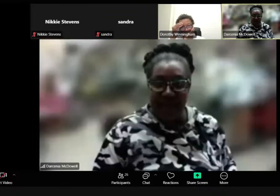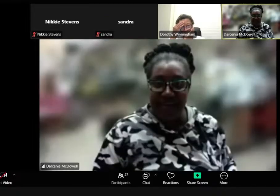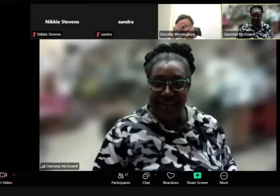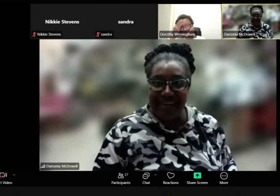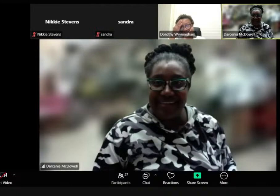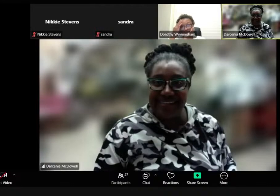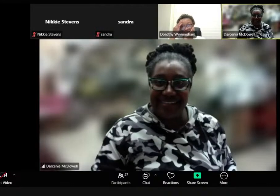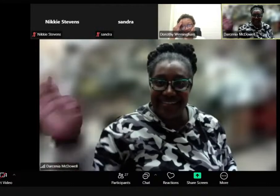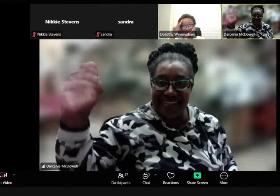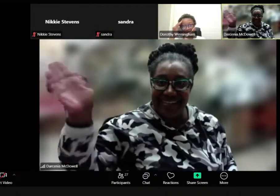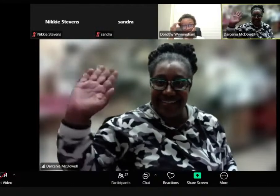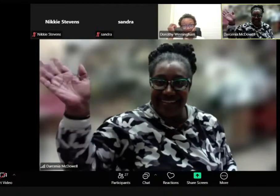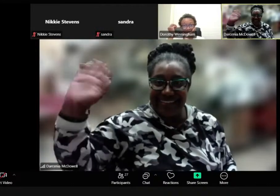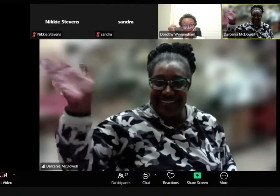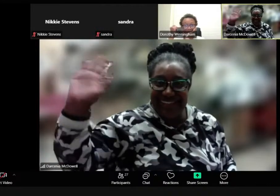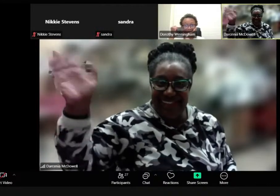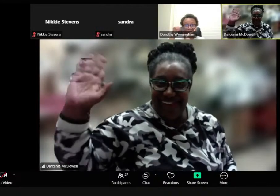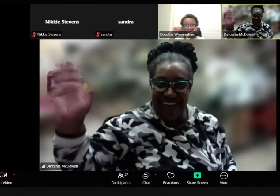Hey, Hades.